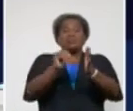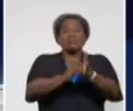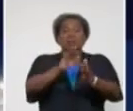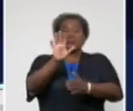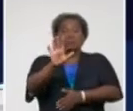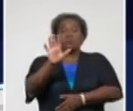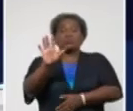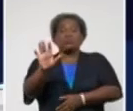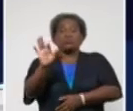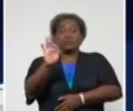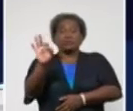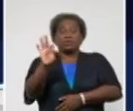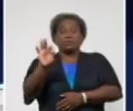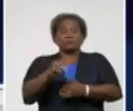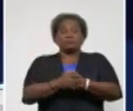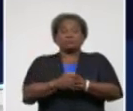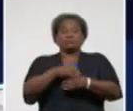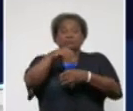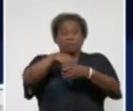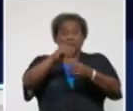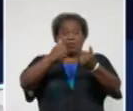Yesterday, we processed